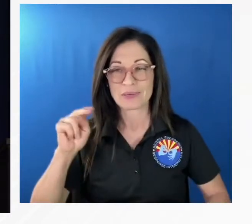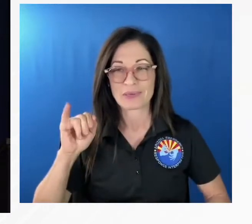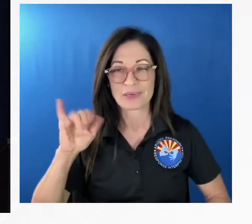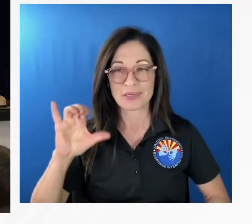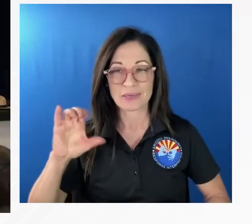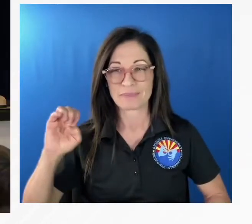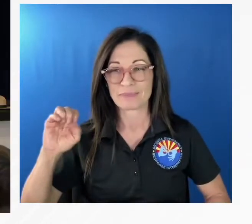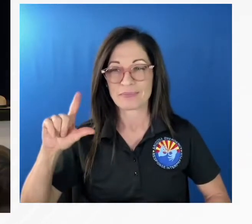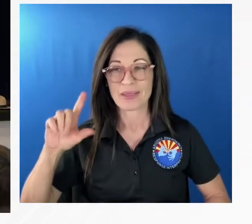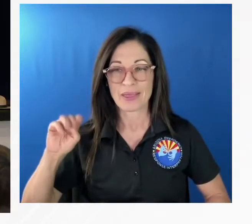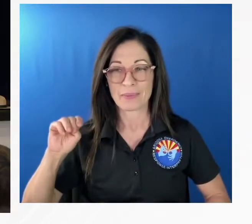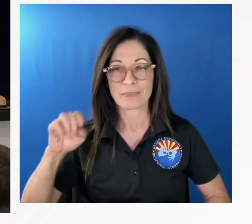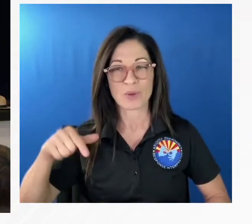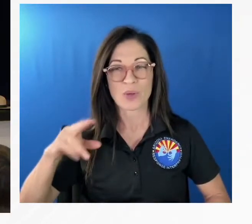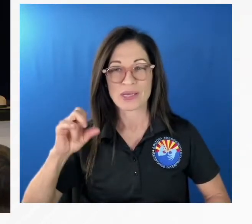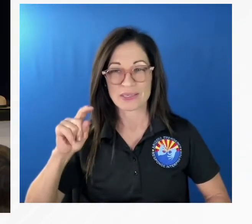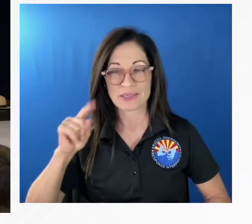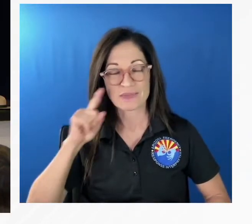thoughts.